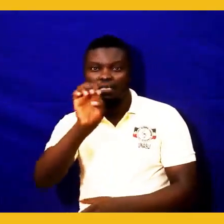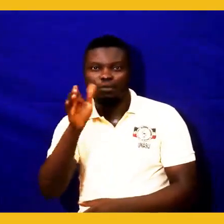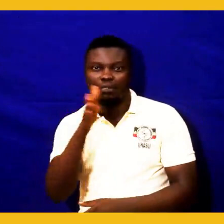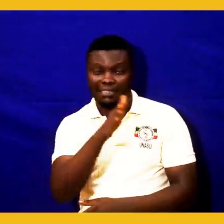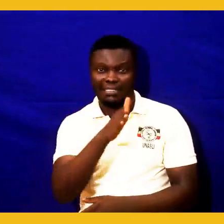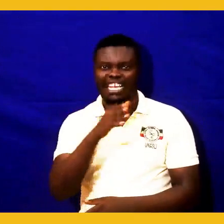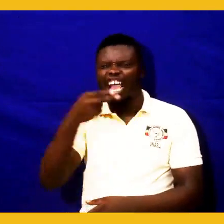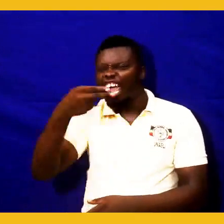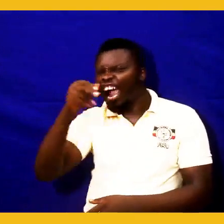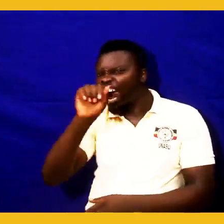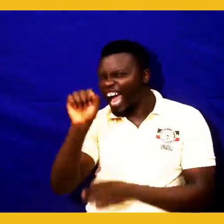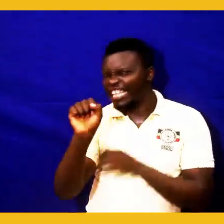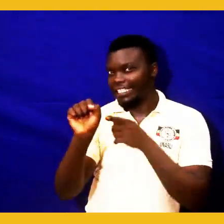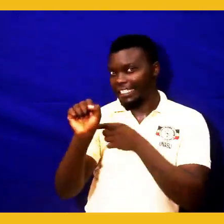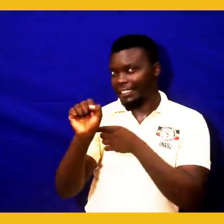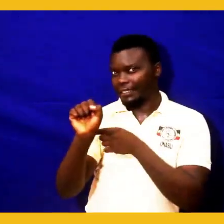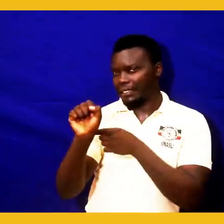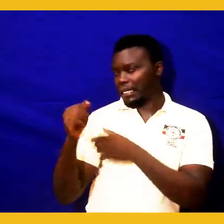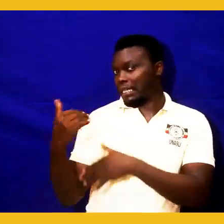barked.